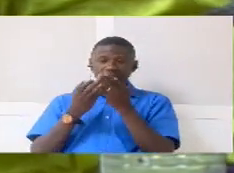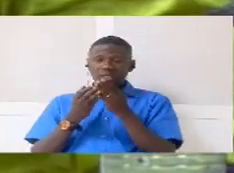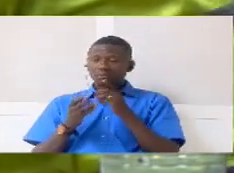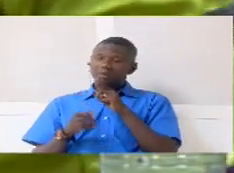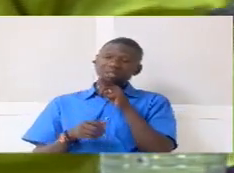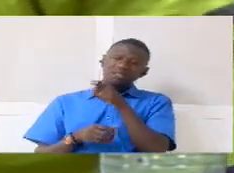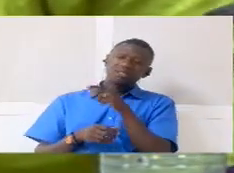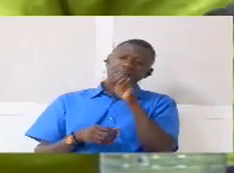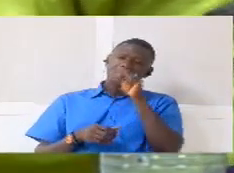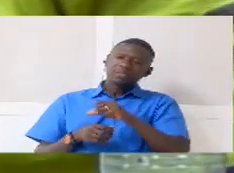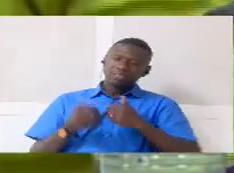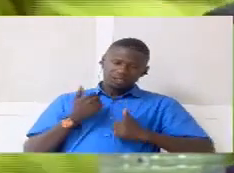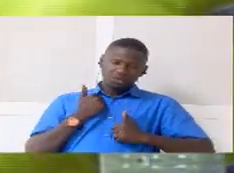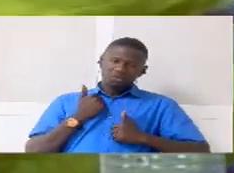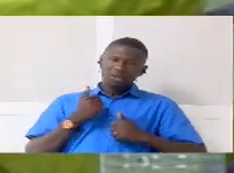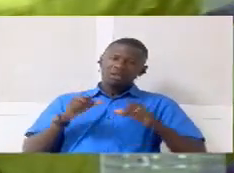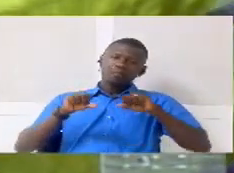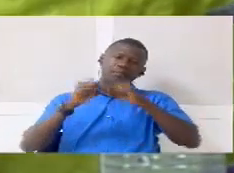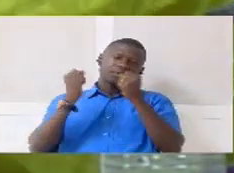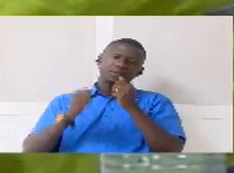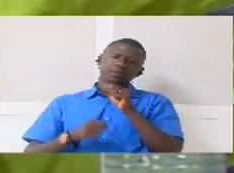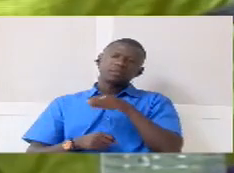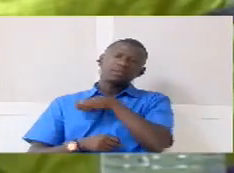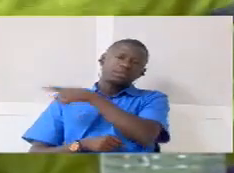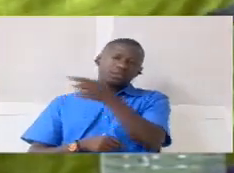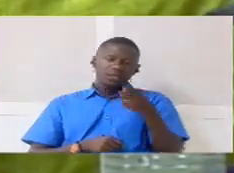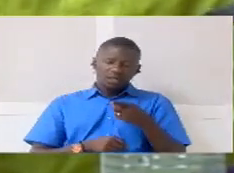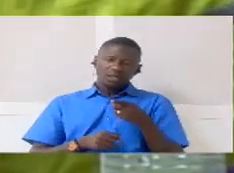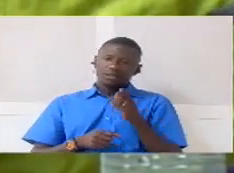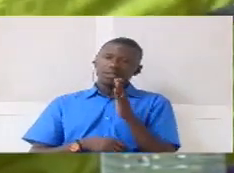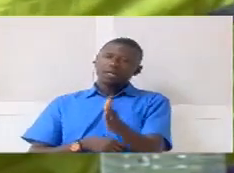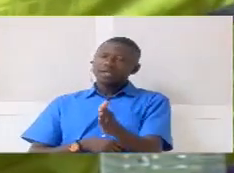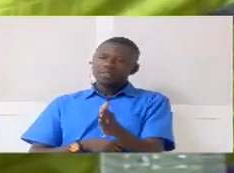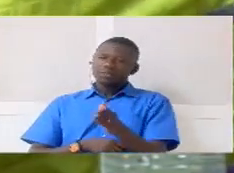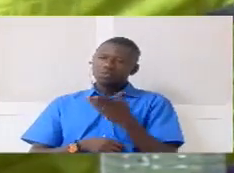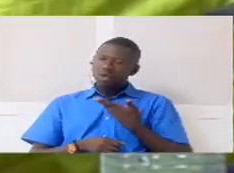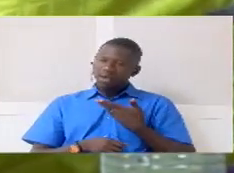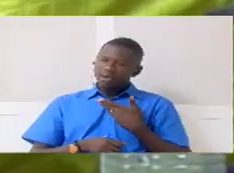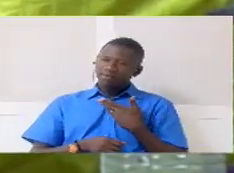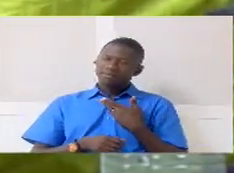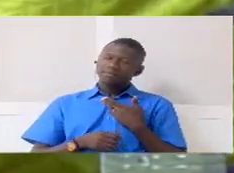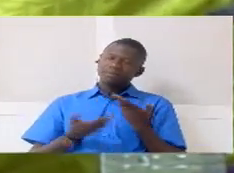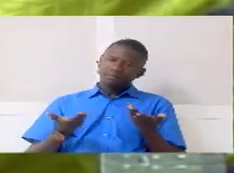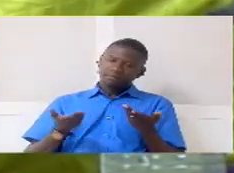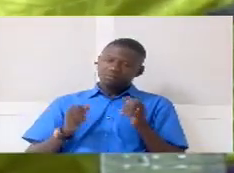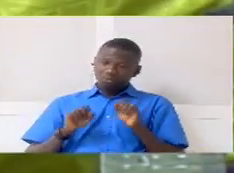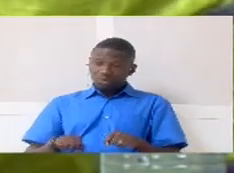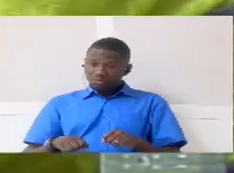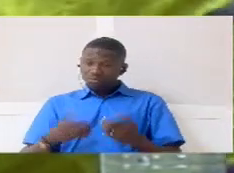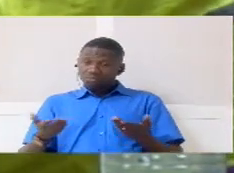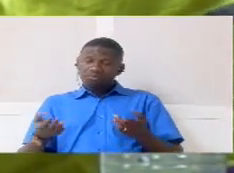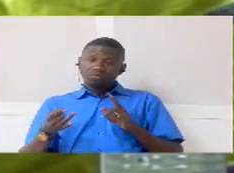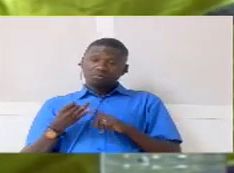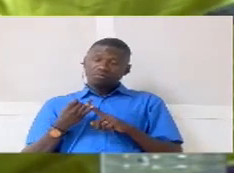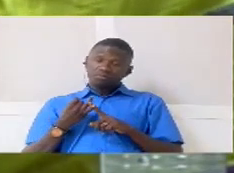rights? Folum ni sotontale pour kasola nkolu isila wasi dalu fonole ni misali kama